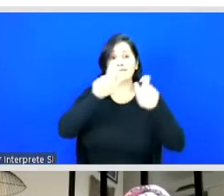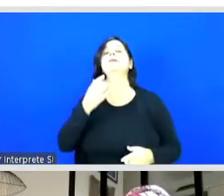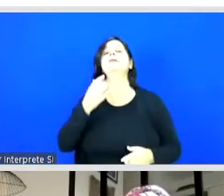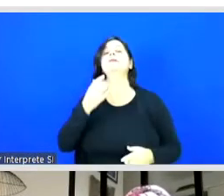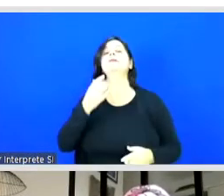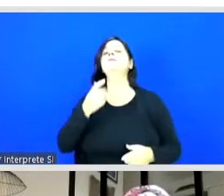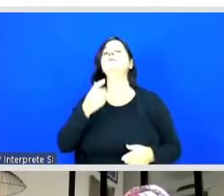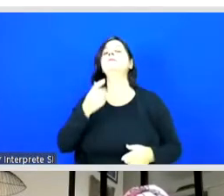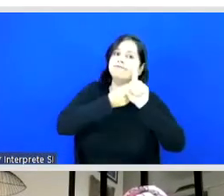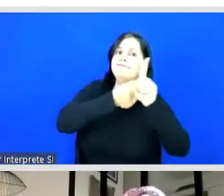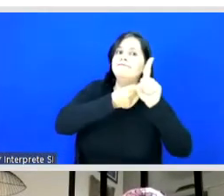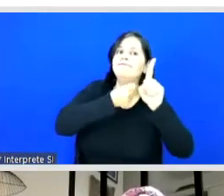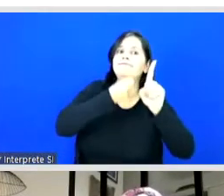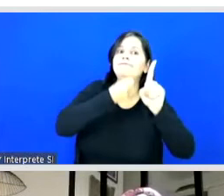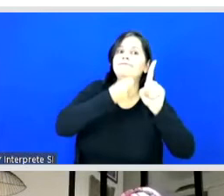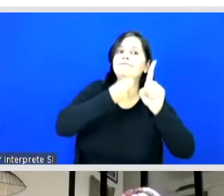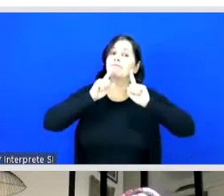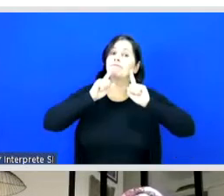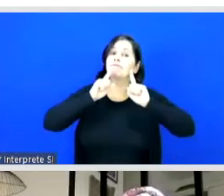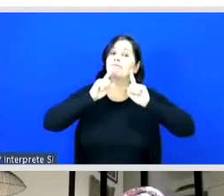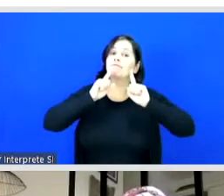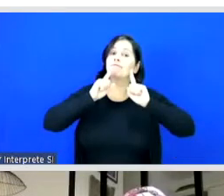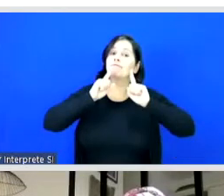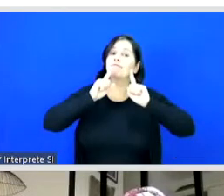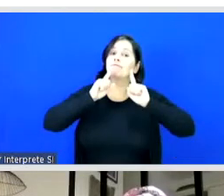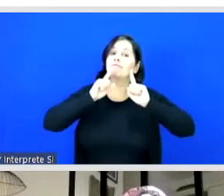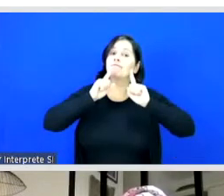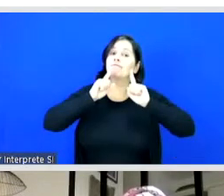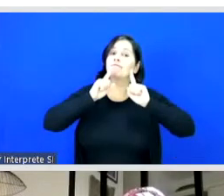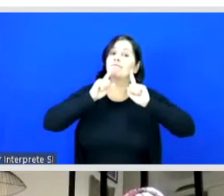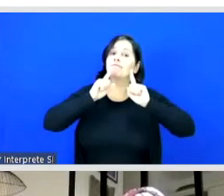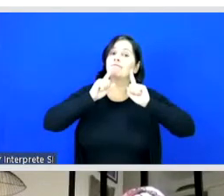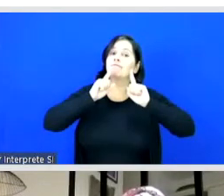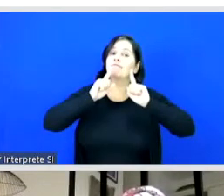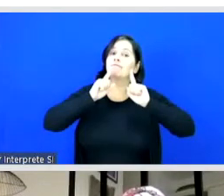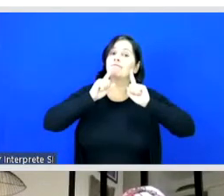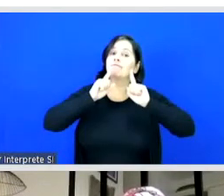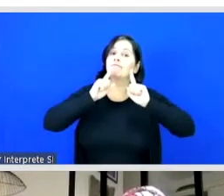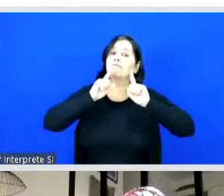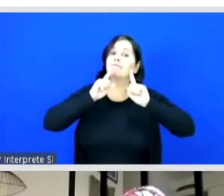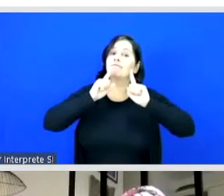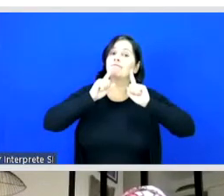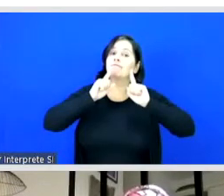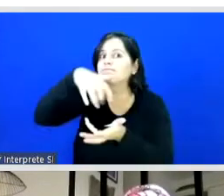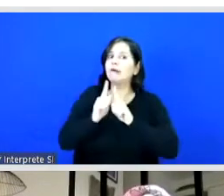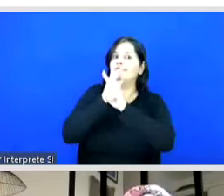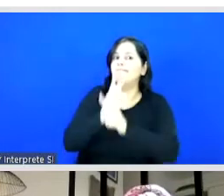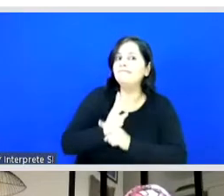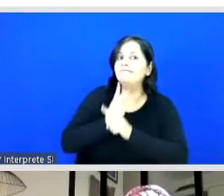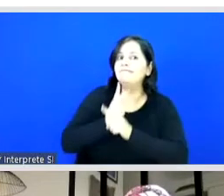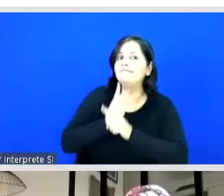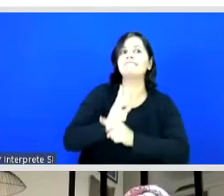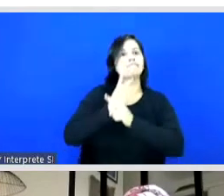care of the old peoples and young peoples. So climate change in my region and in my community become a nightmare